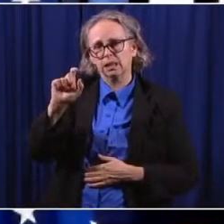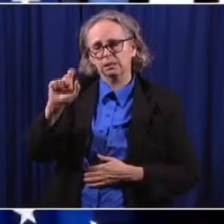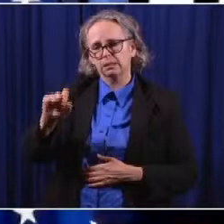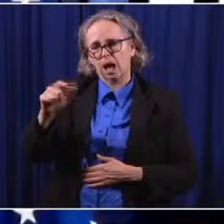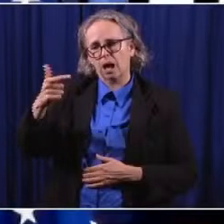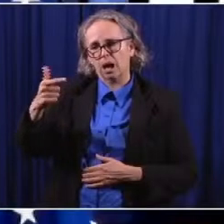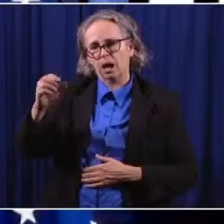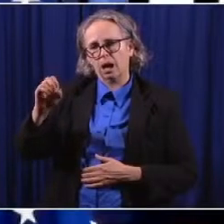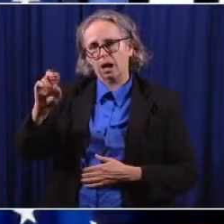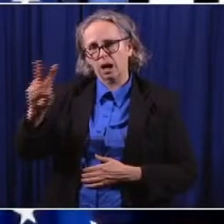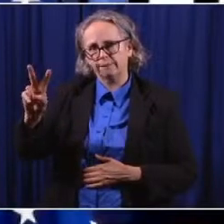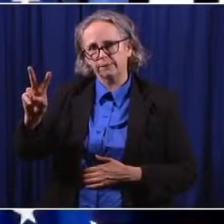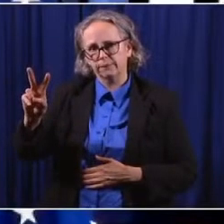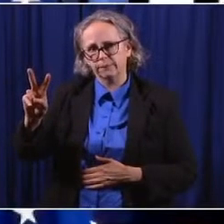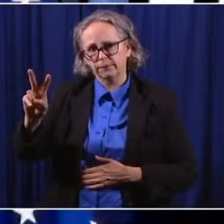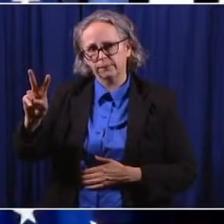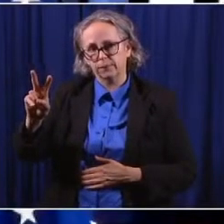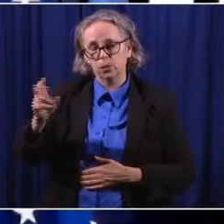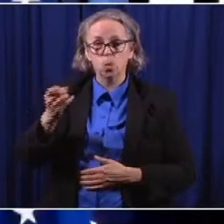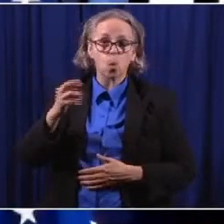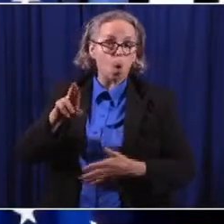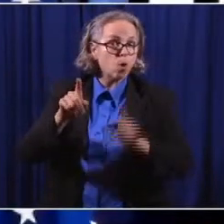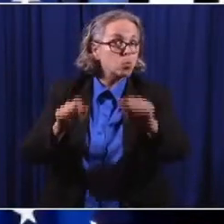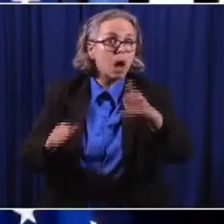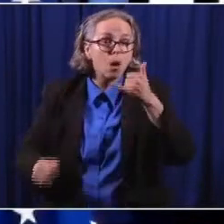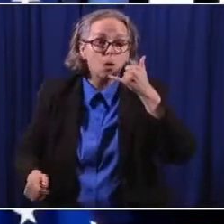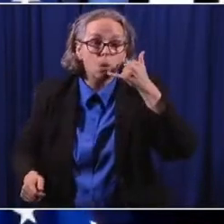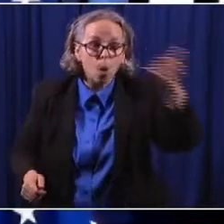2020census.gov, or call